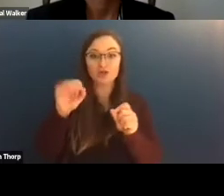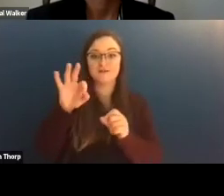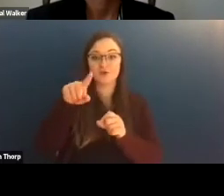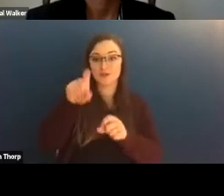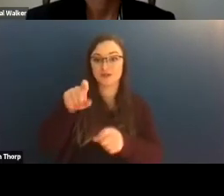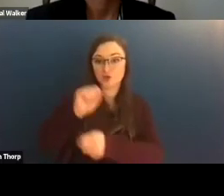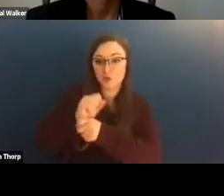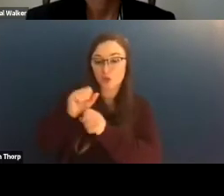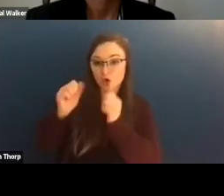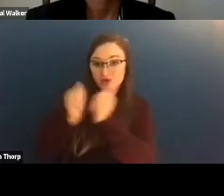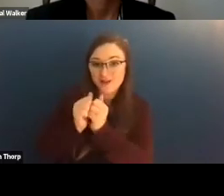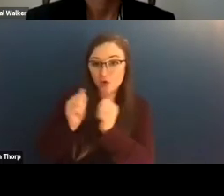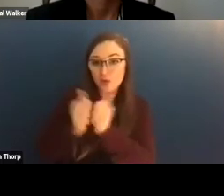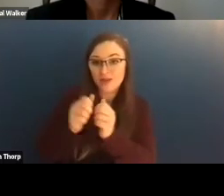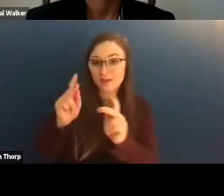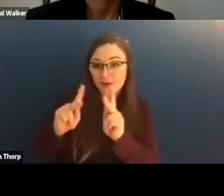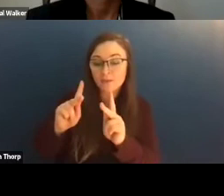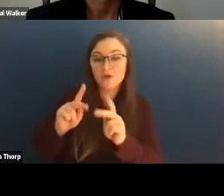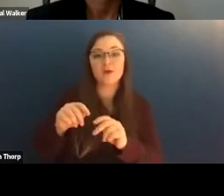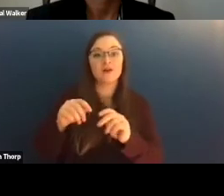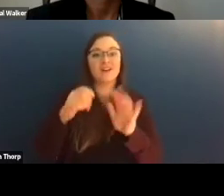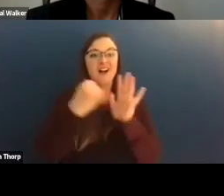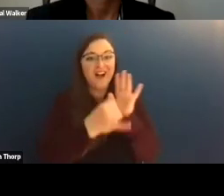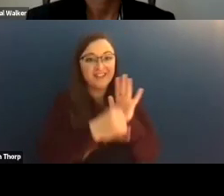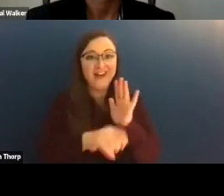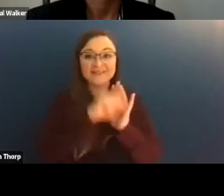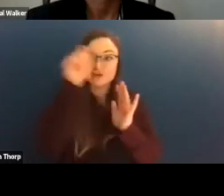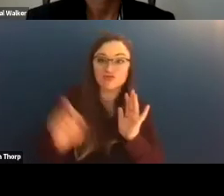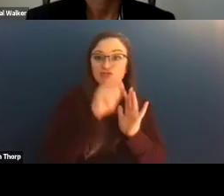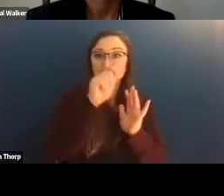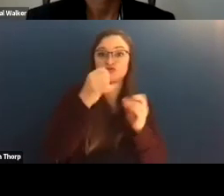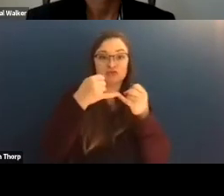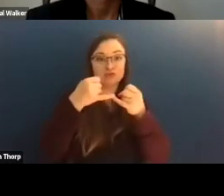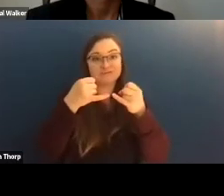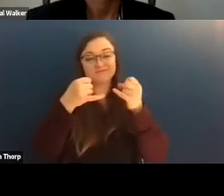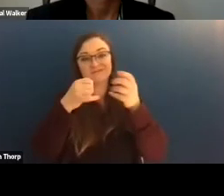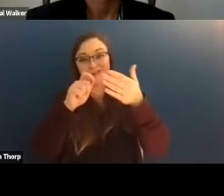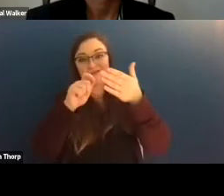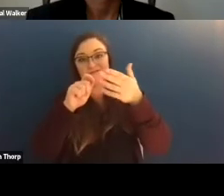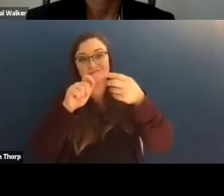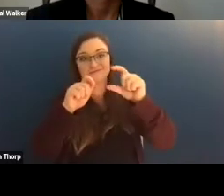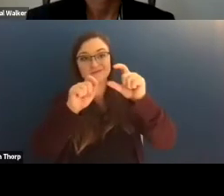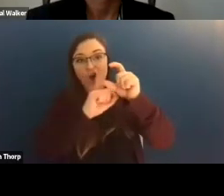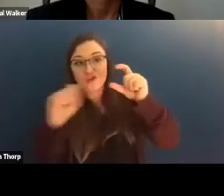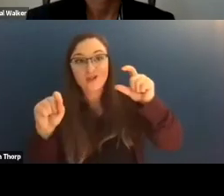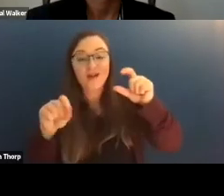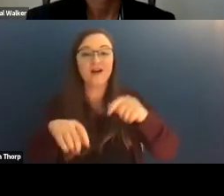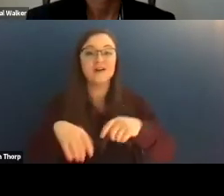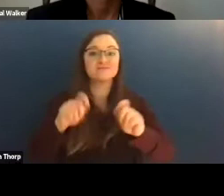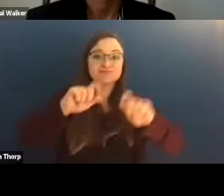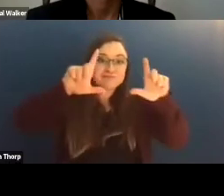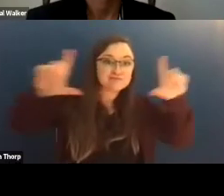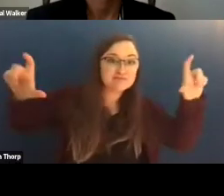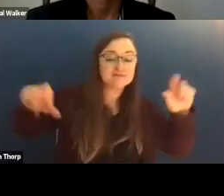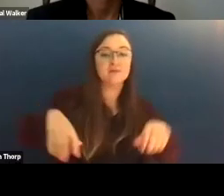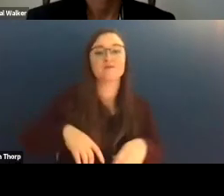need whatever, highlight and circle, underline, capitalize, whatever you need to do, but just give